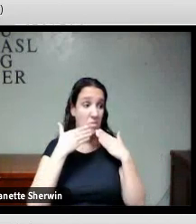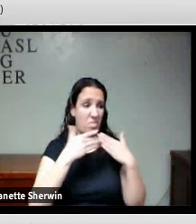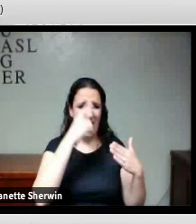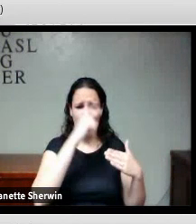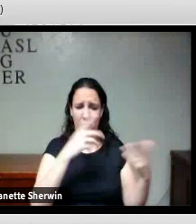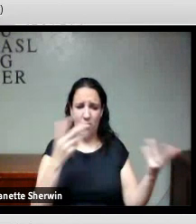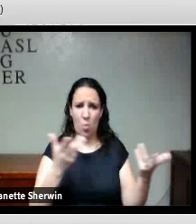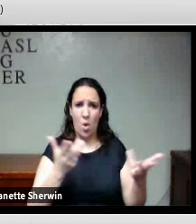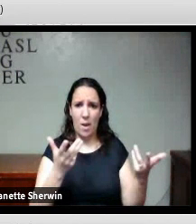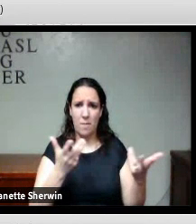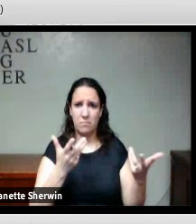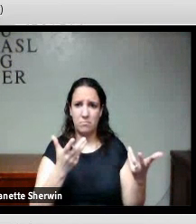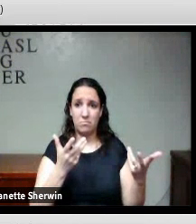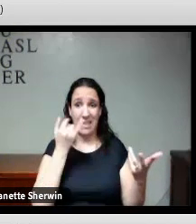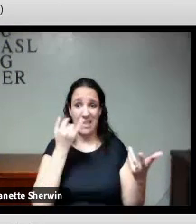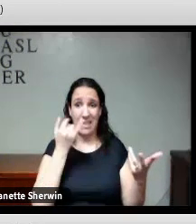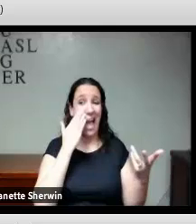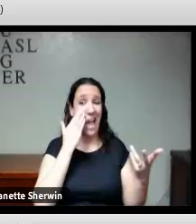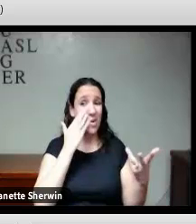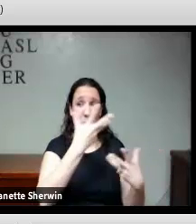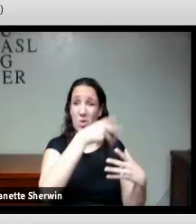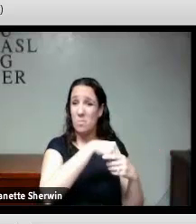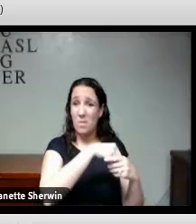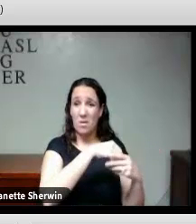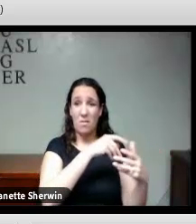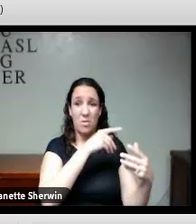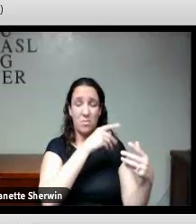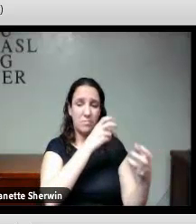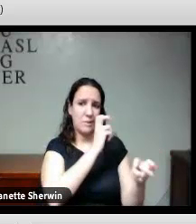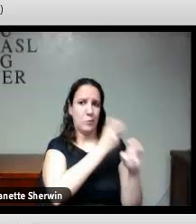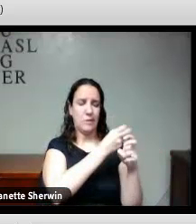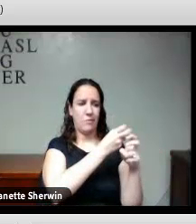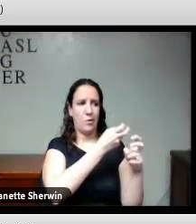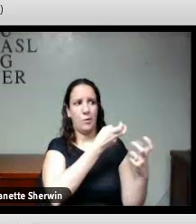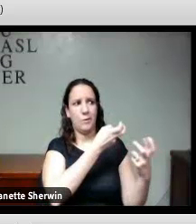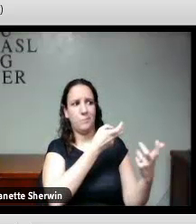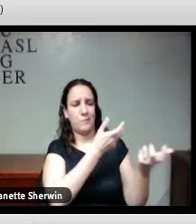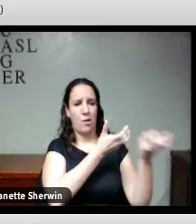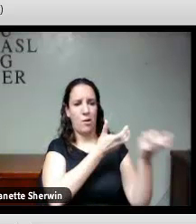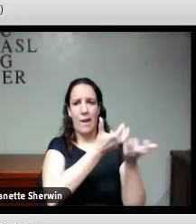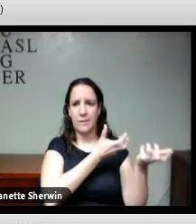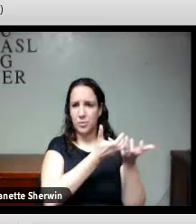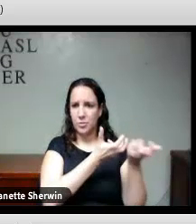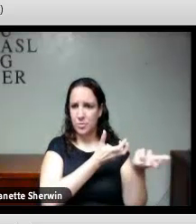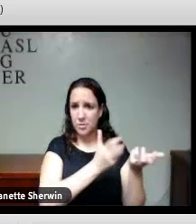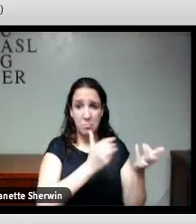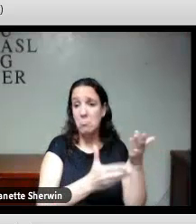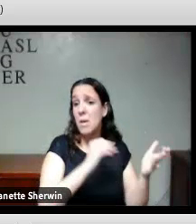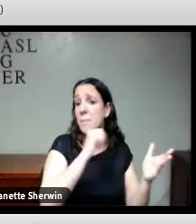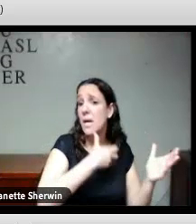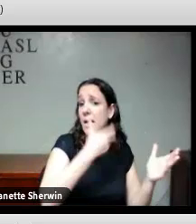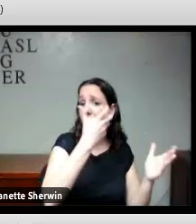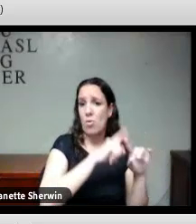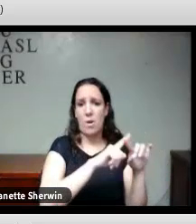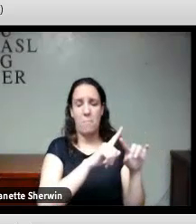in the midst of a difficult, let's say, interaction? Maybe not angry, but